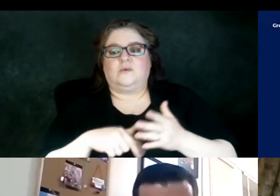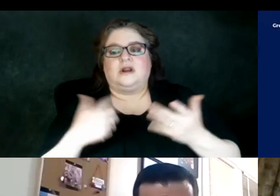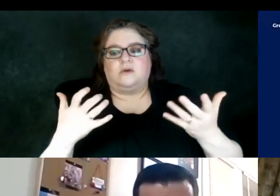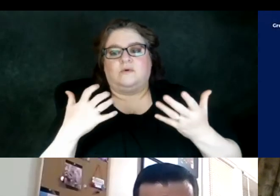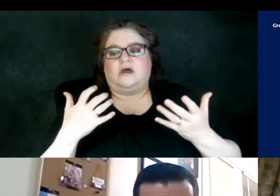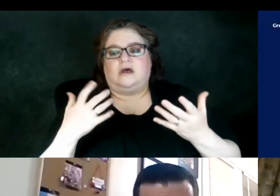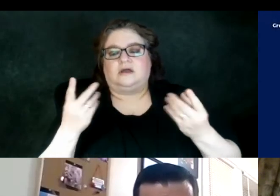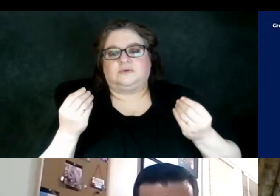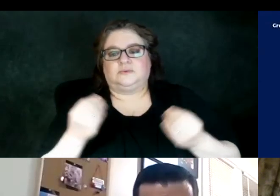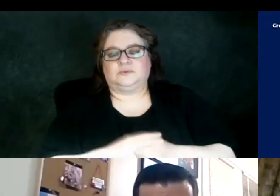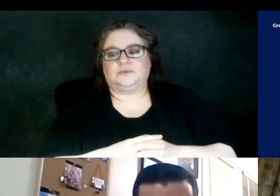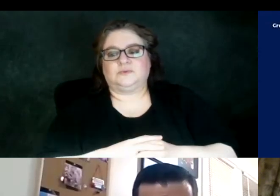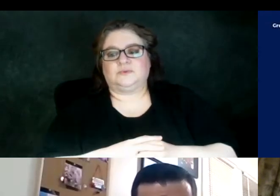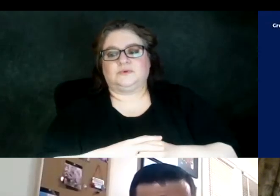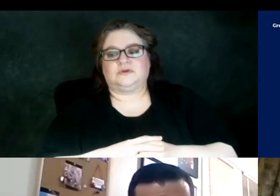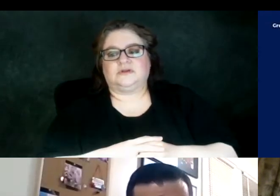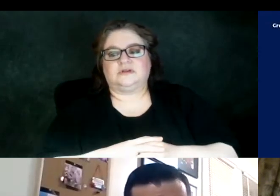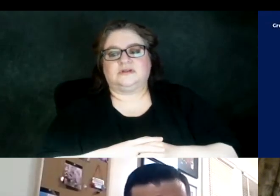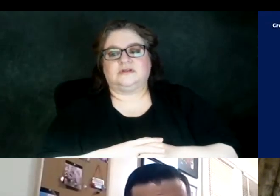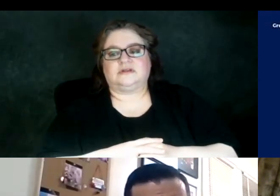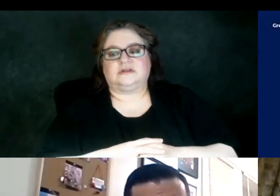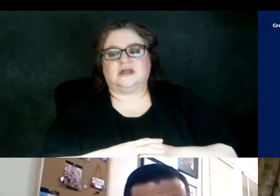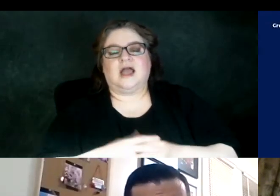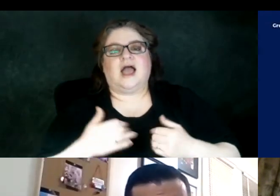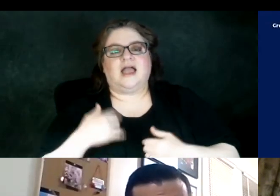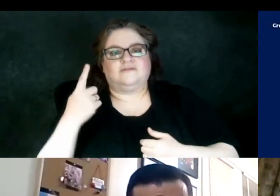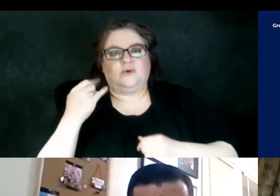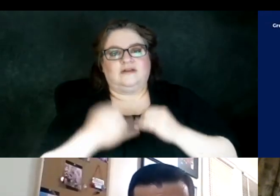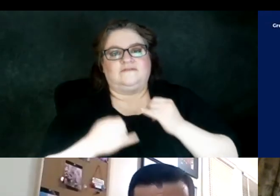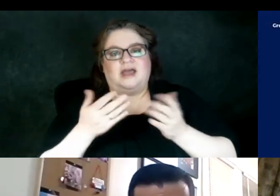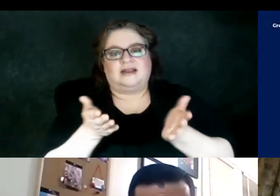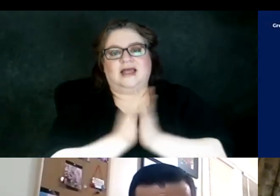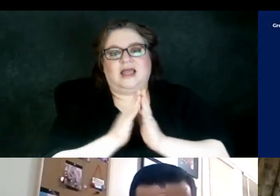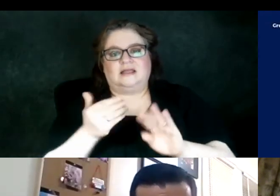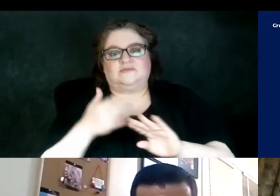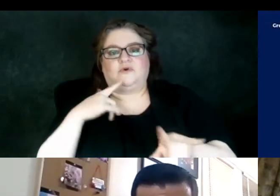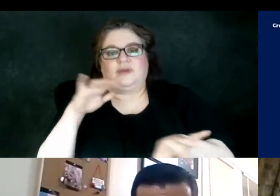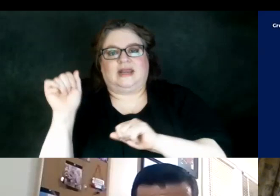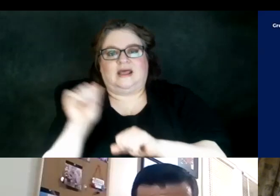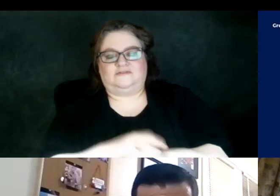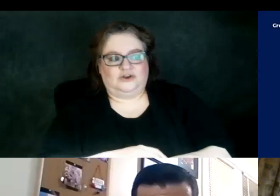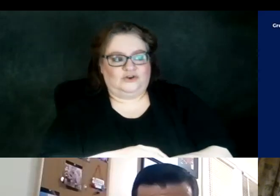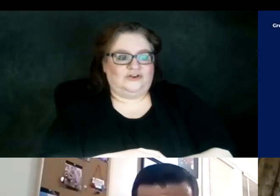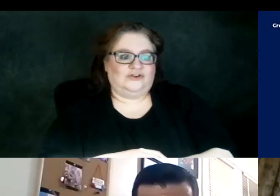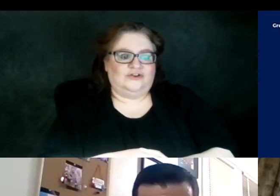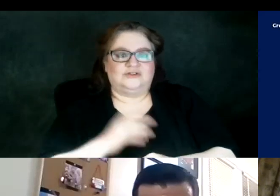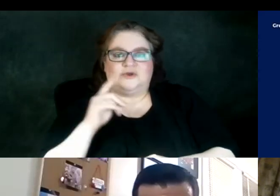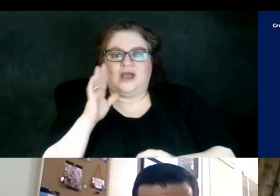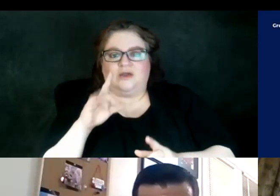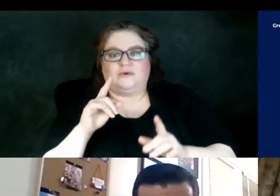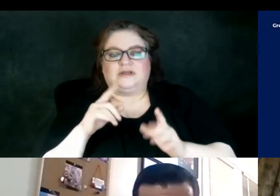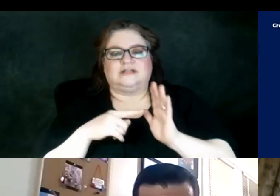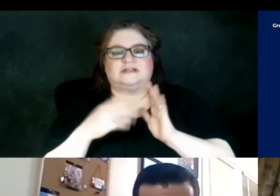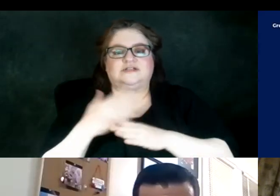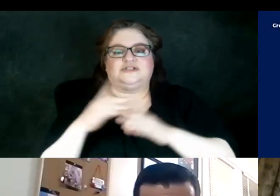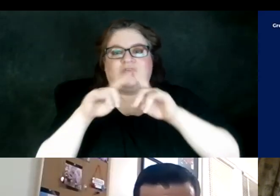to do is I do have one final ask before we get out of here. So I'm gonna share my screen